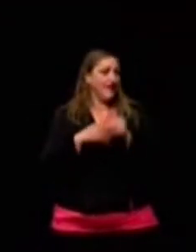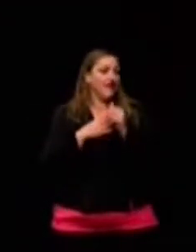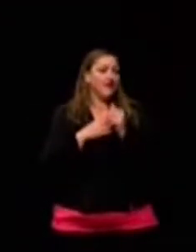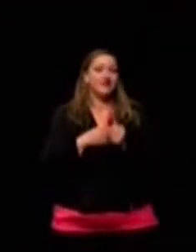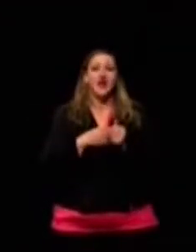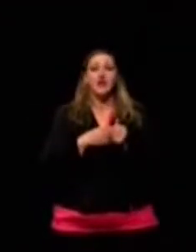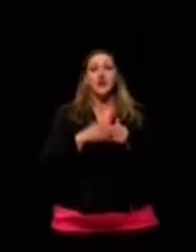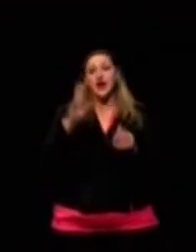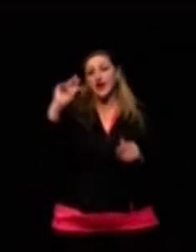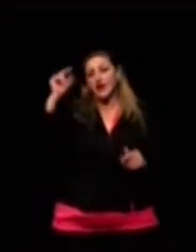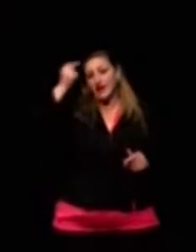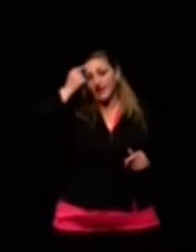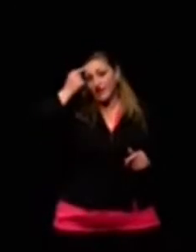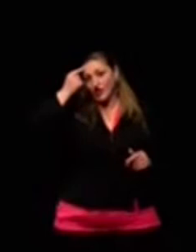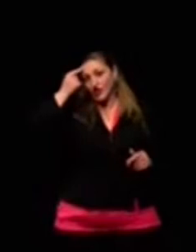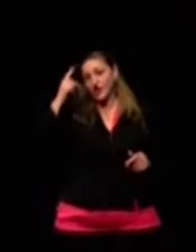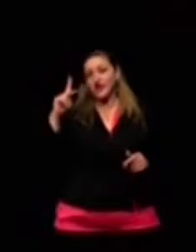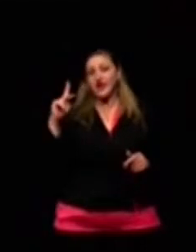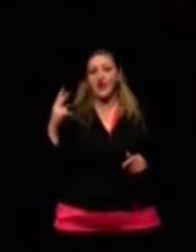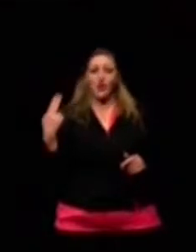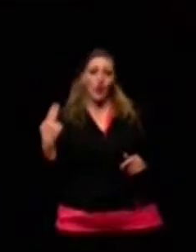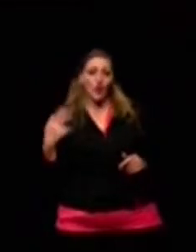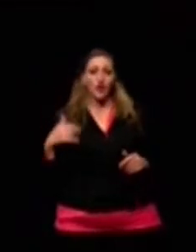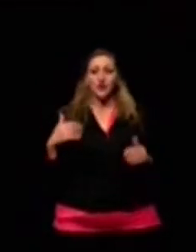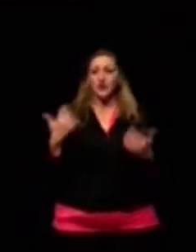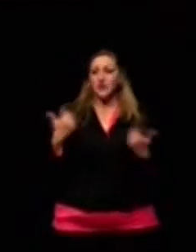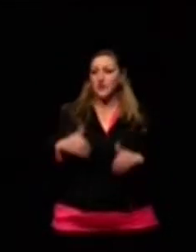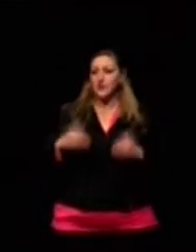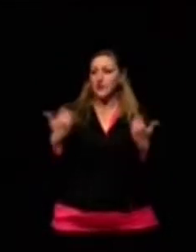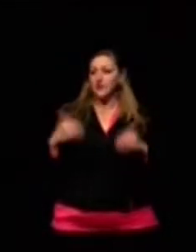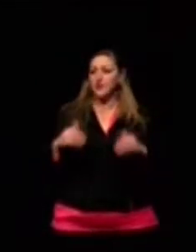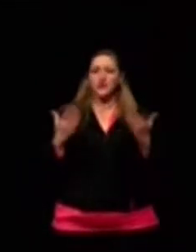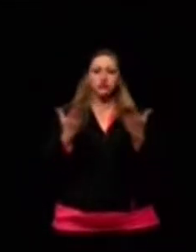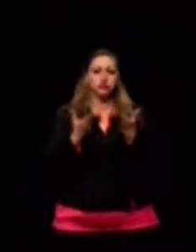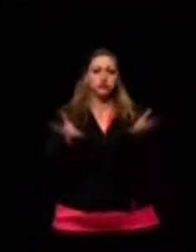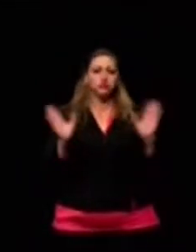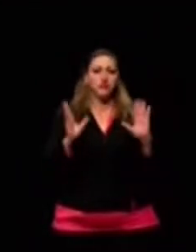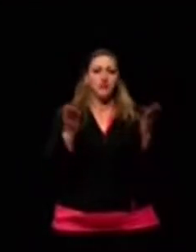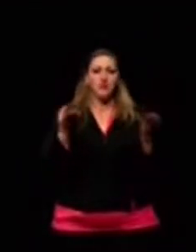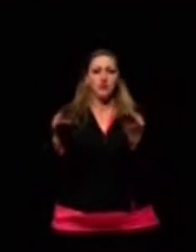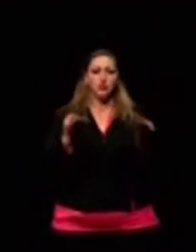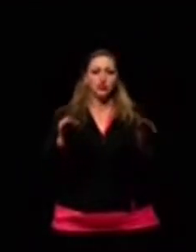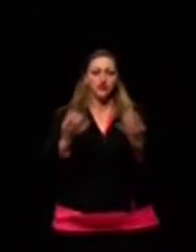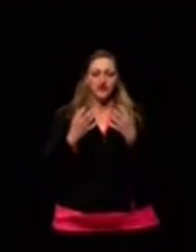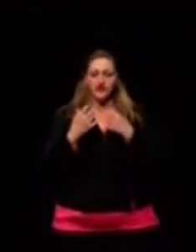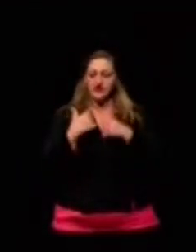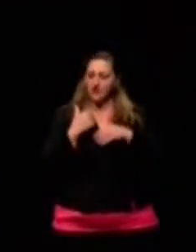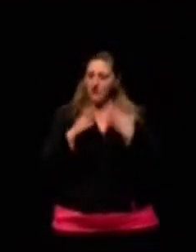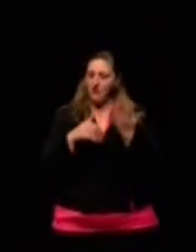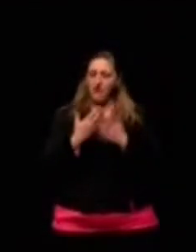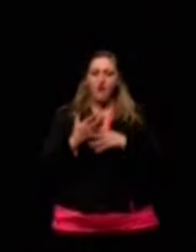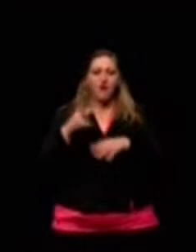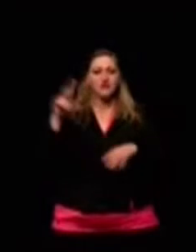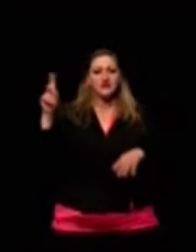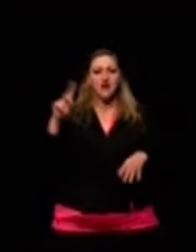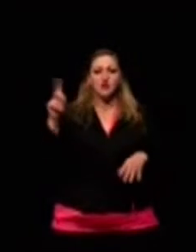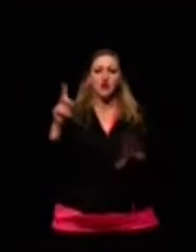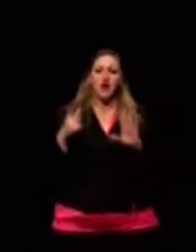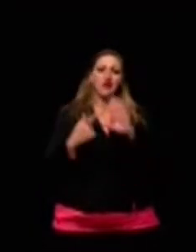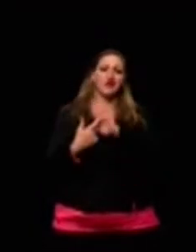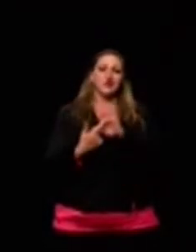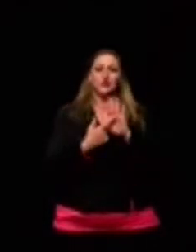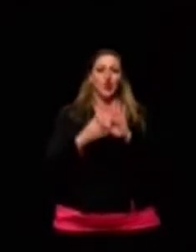Governor Kathy Hochul and a dynamic group of public servants who are carrying the party's banner and our